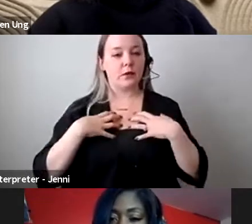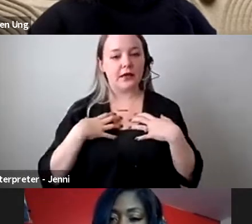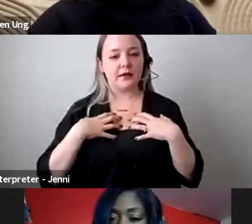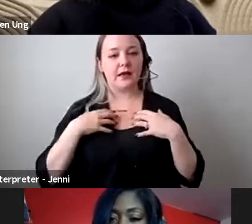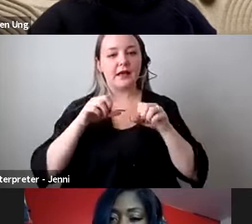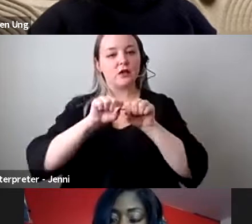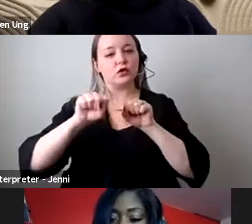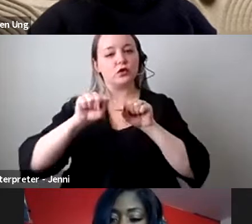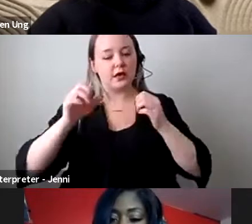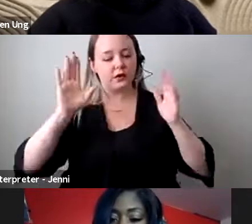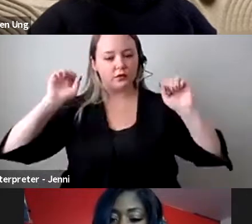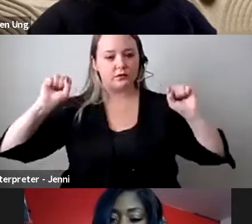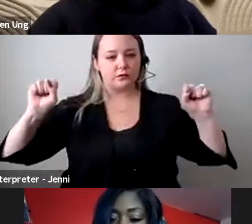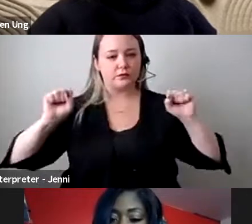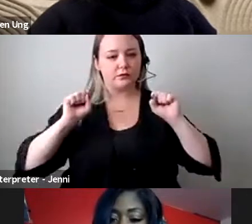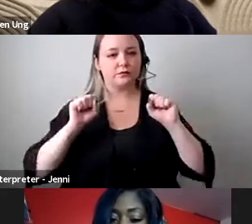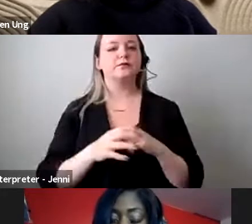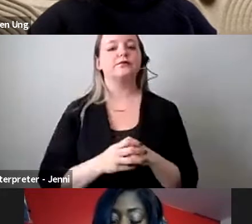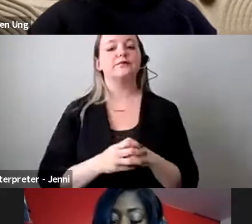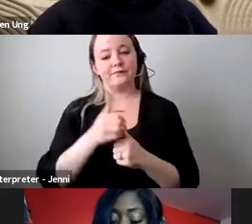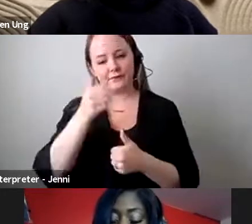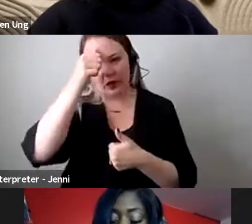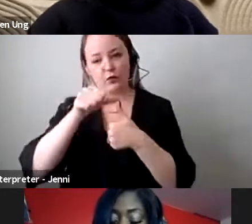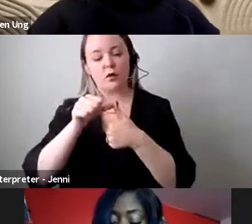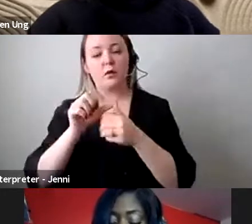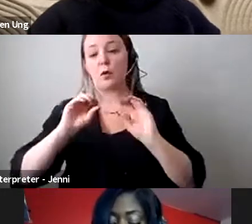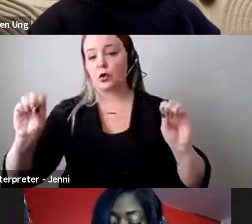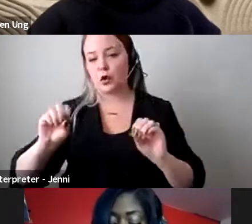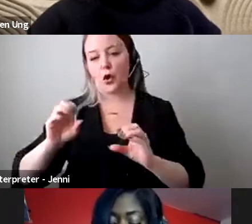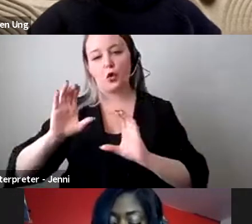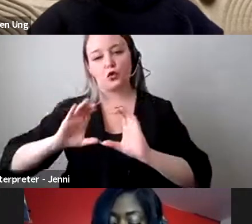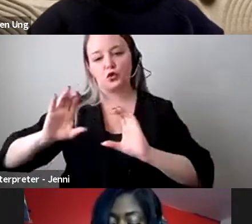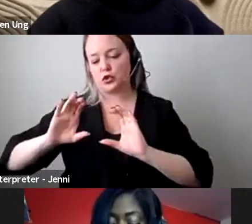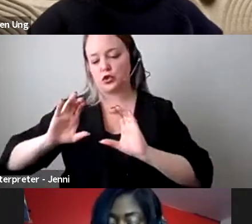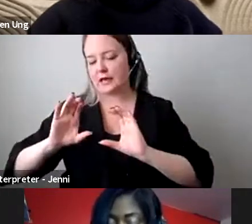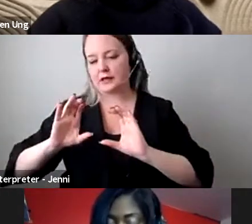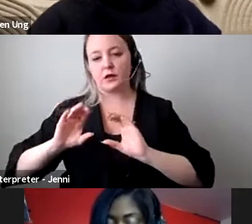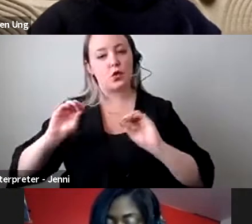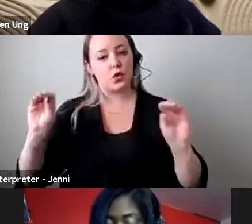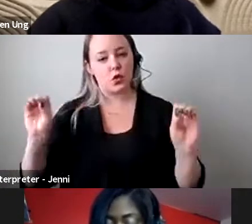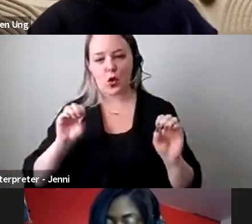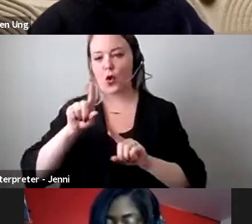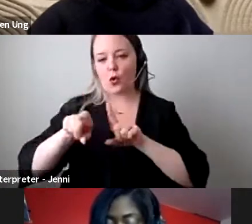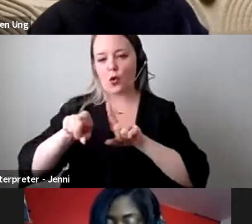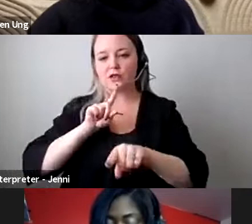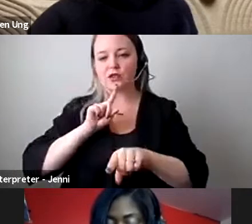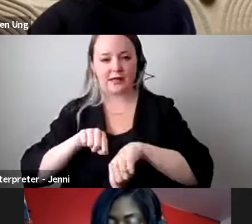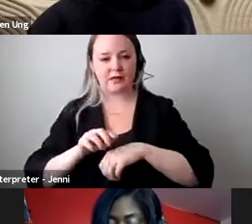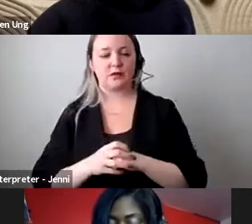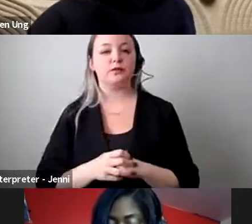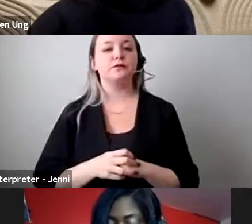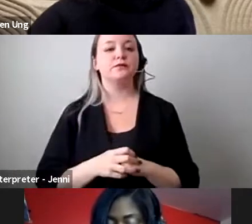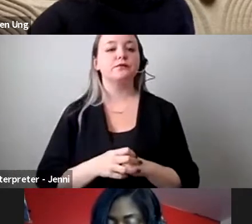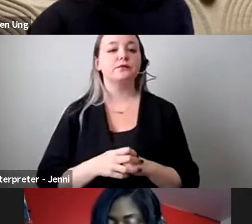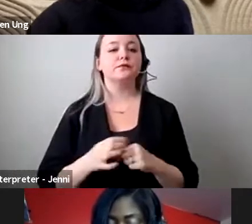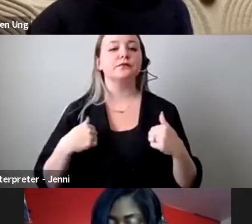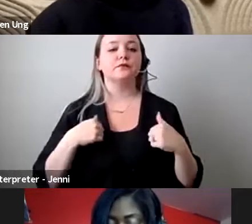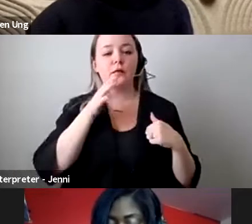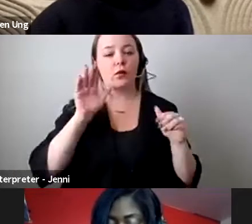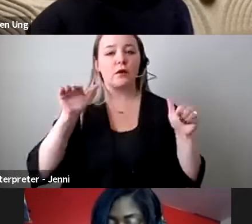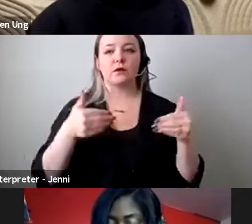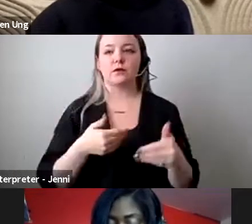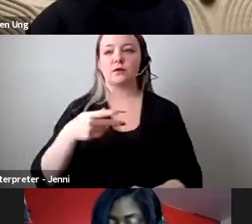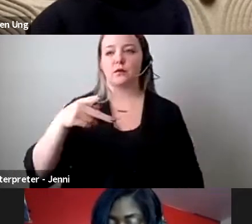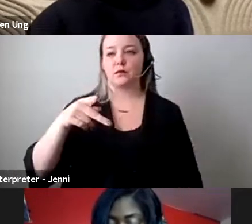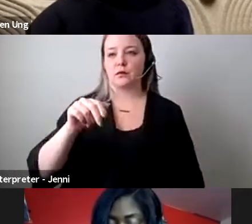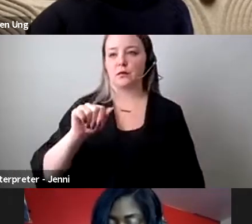chat function and no Q&A. So with that, it's my pleasure to introduce you to